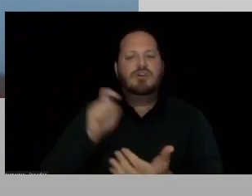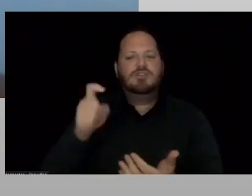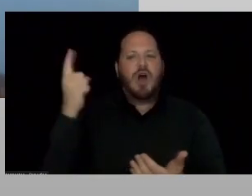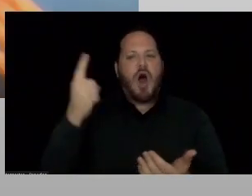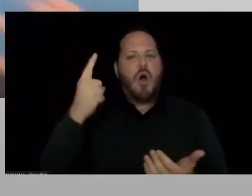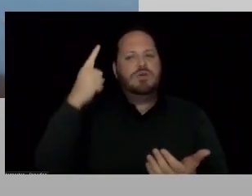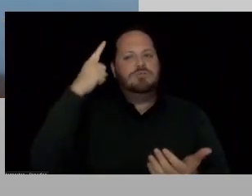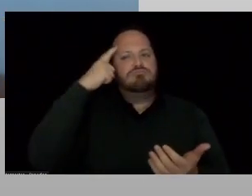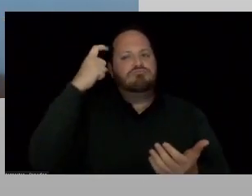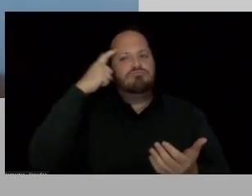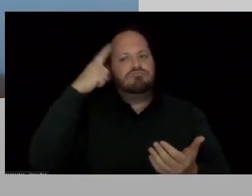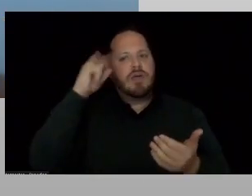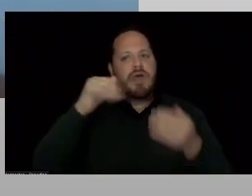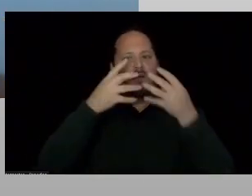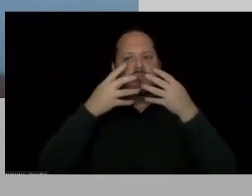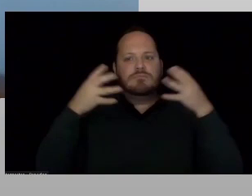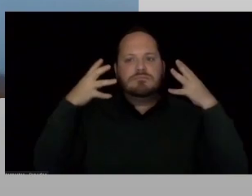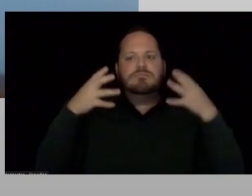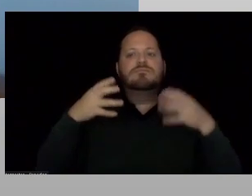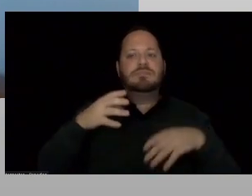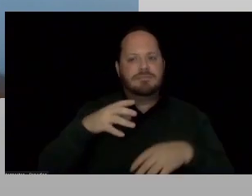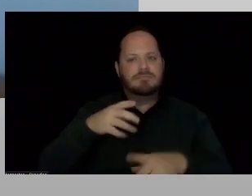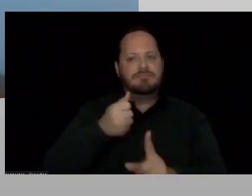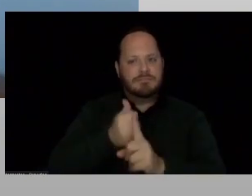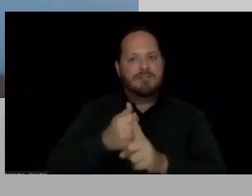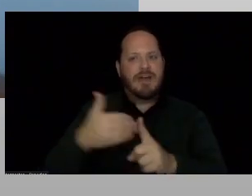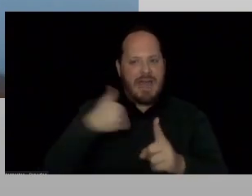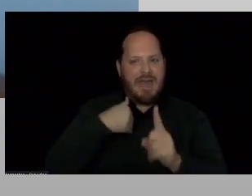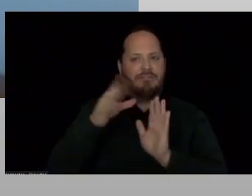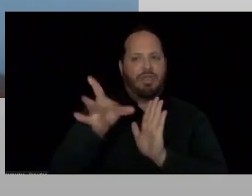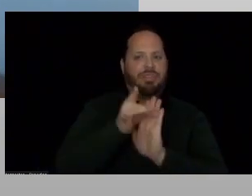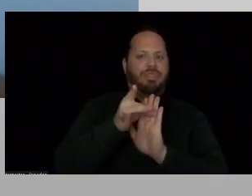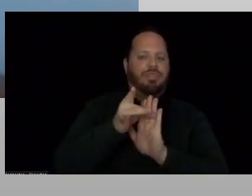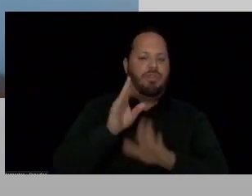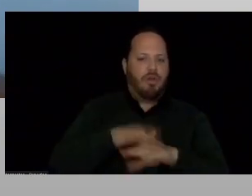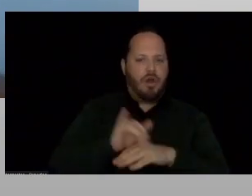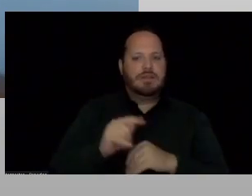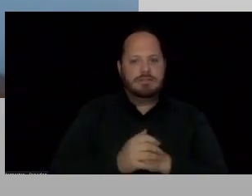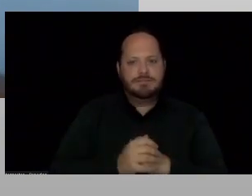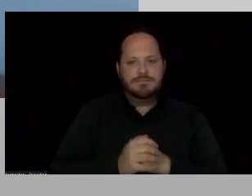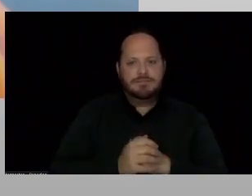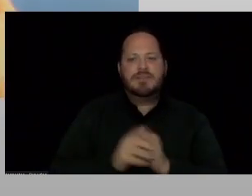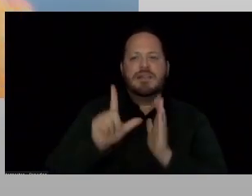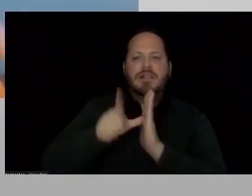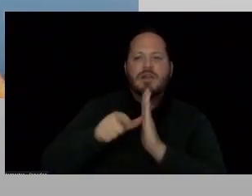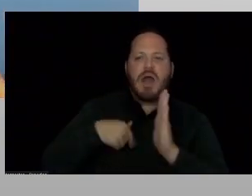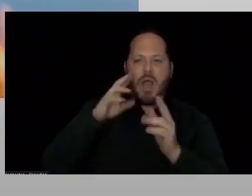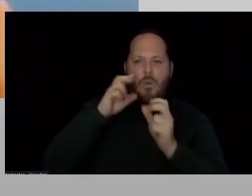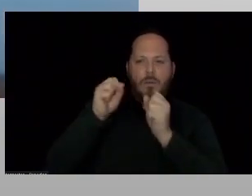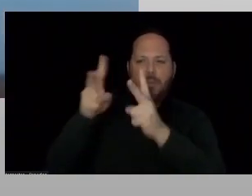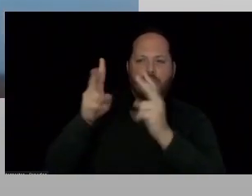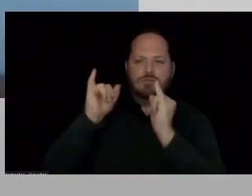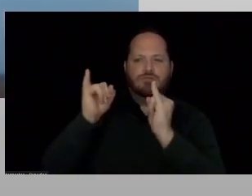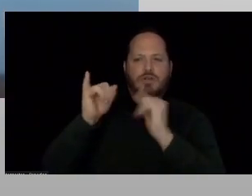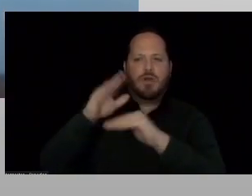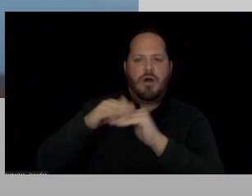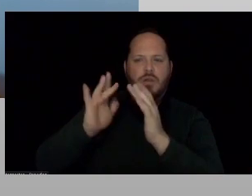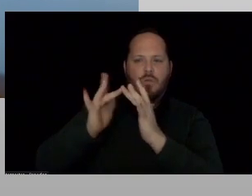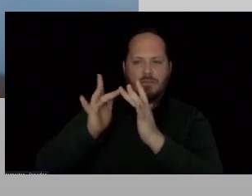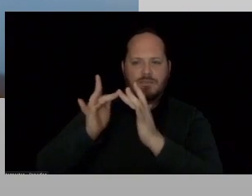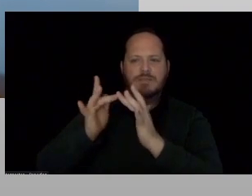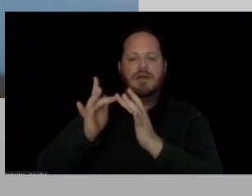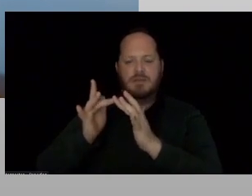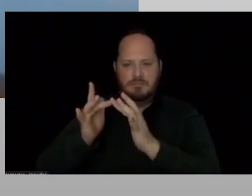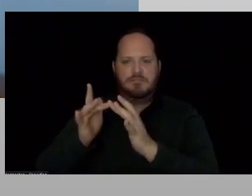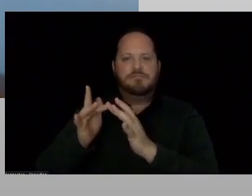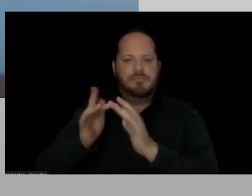for ideas of how to make a mask in a pinch. So this is for a situation where maybe you're going into it, somebody in your household gets sick